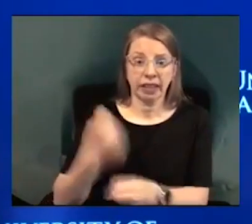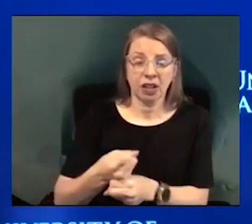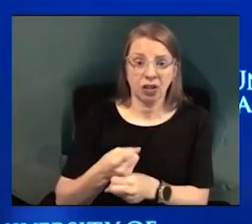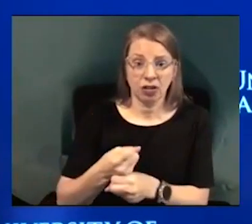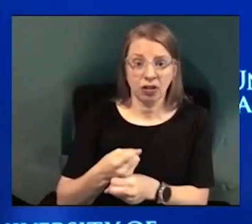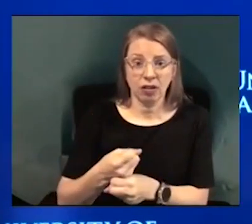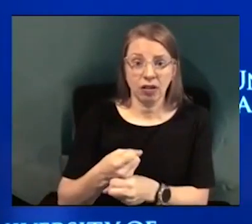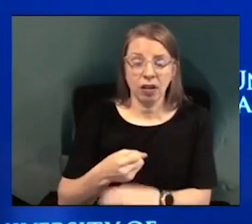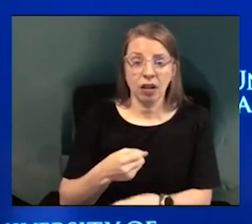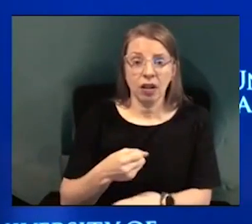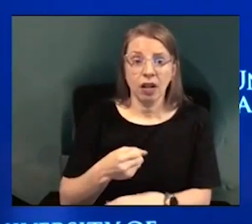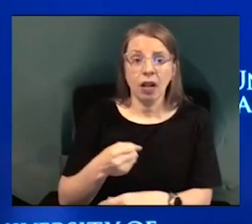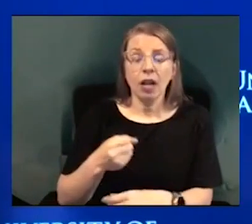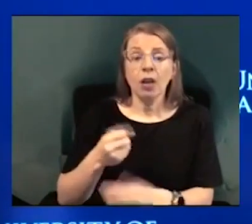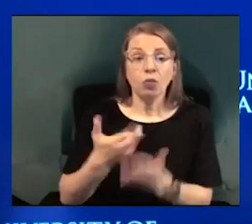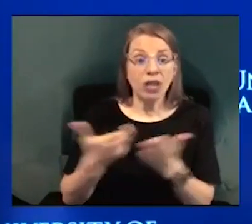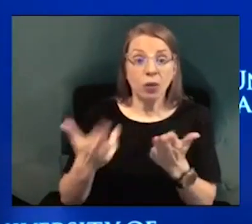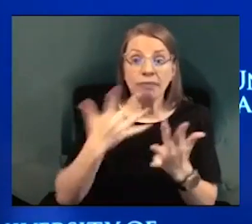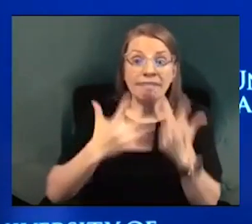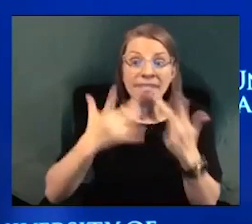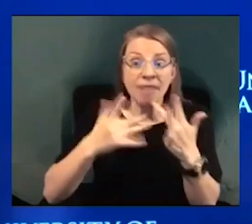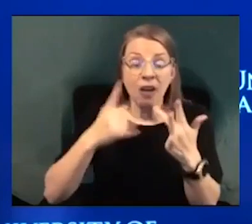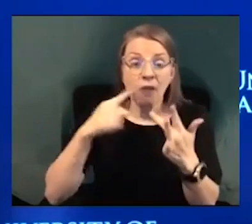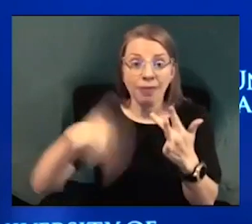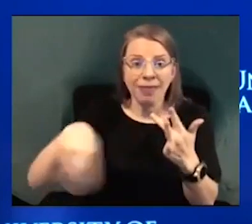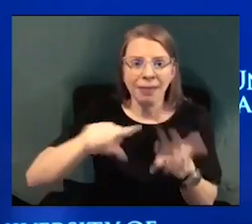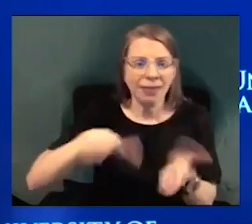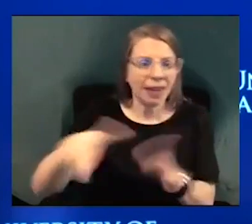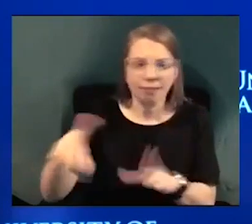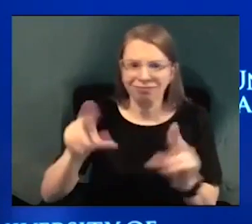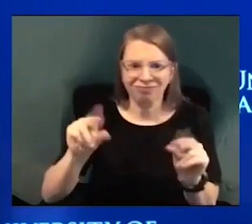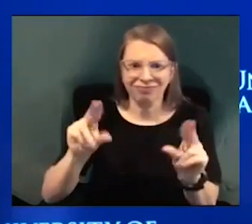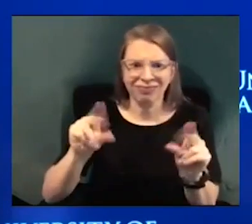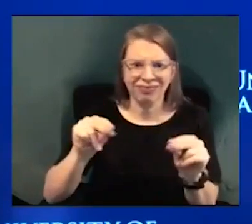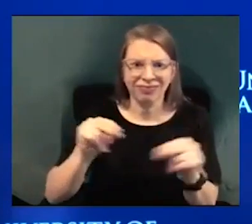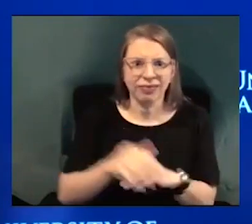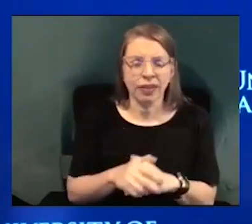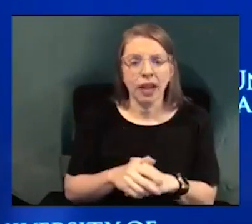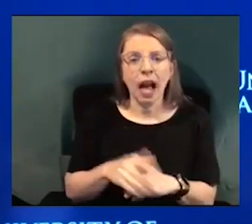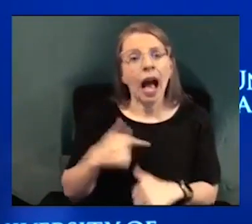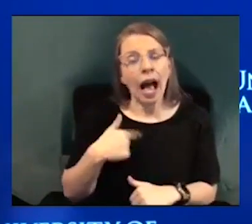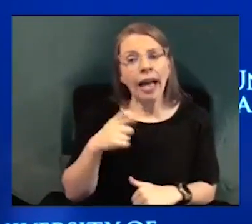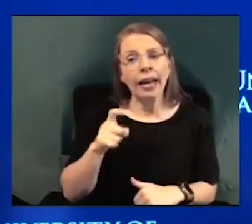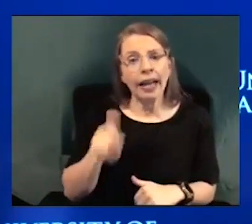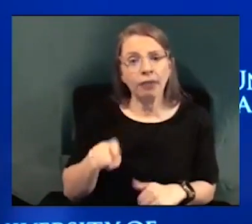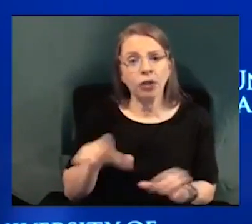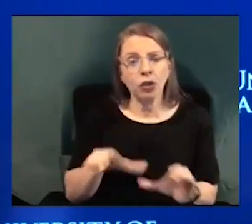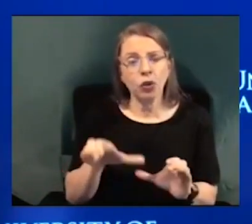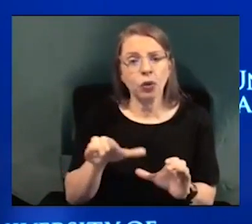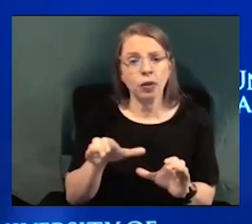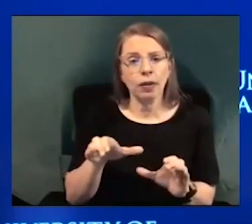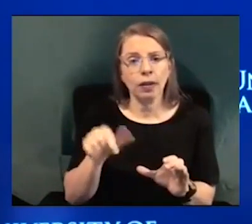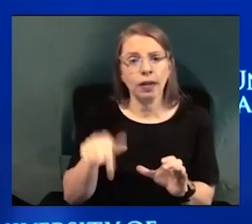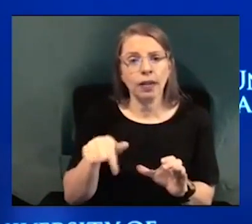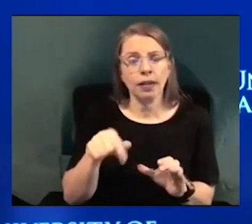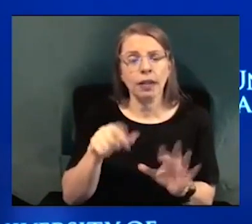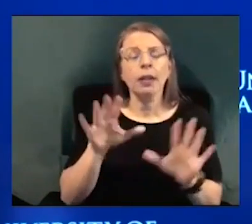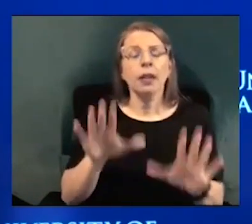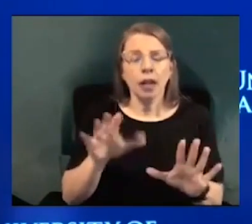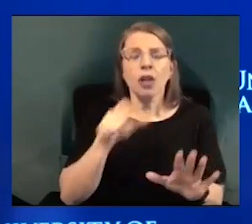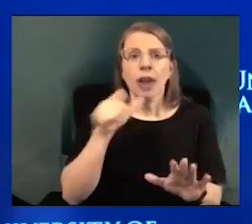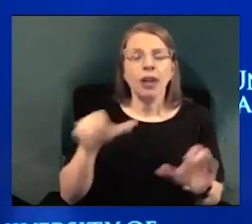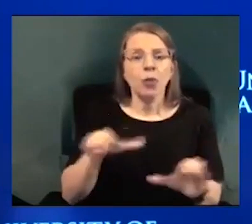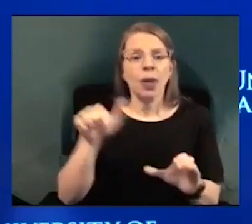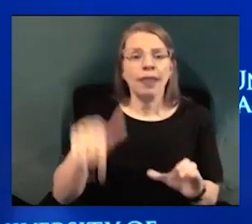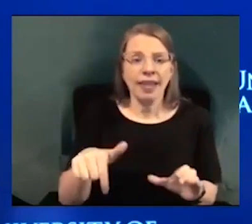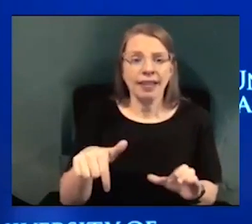dying. Absolutely not. And so, you know, you're not thinking, I got to do this because it's the right thing to do. That I said that wrong. You